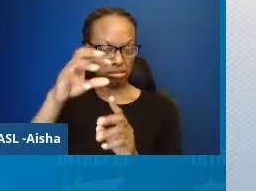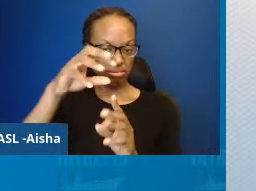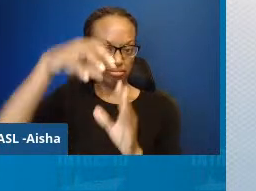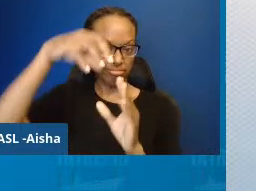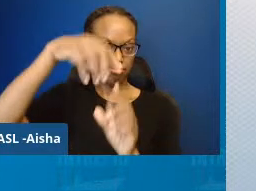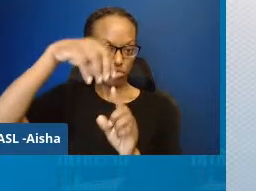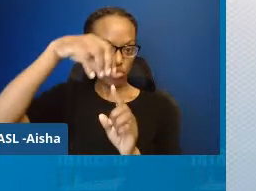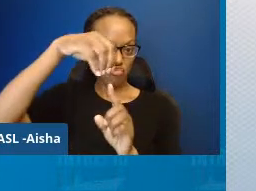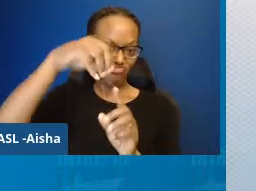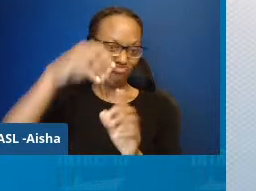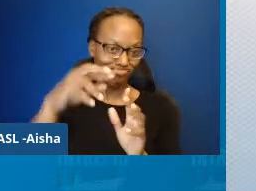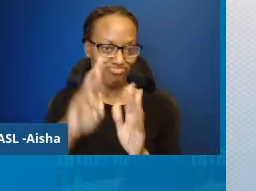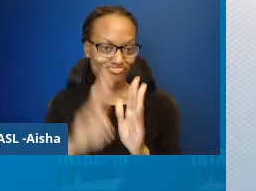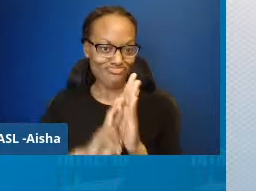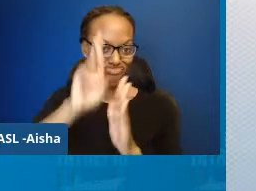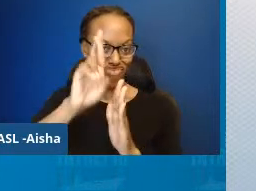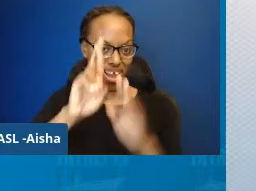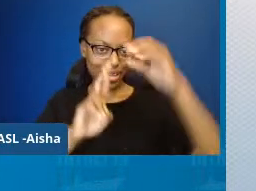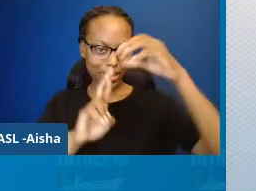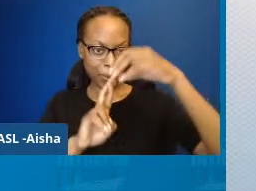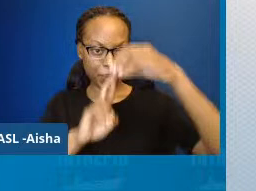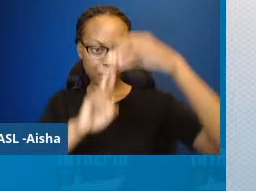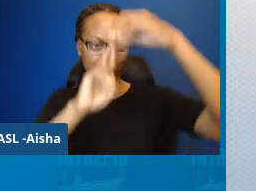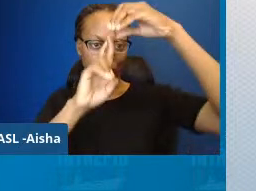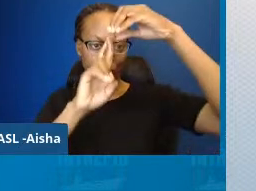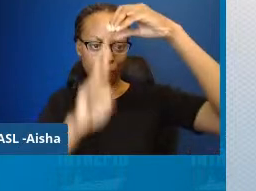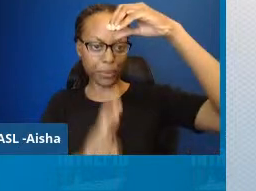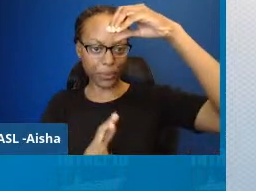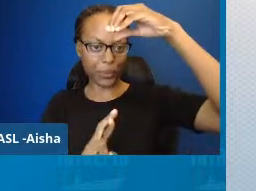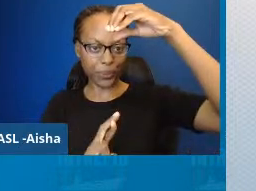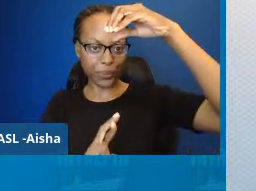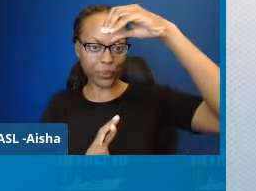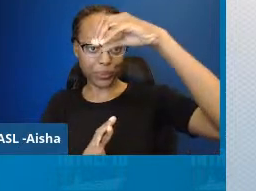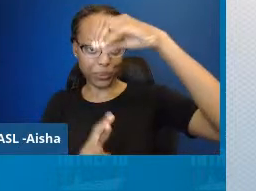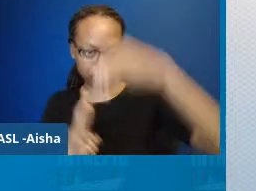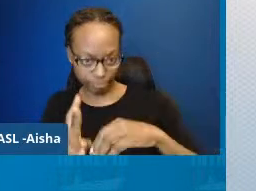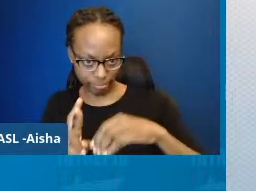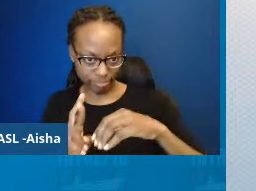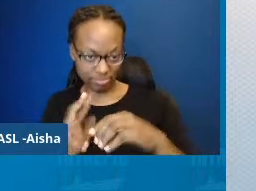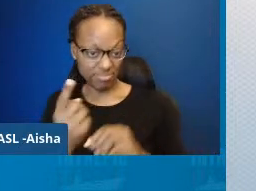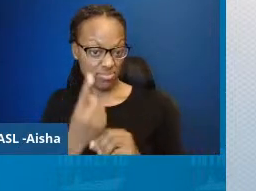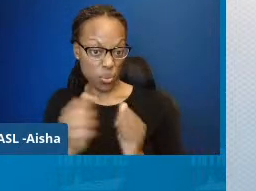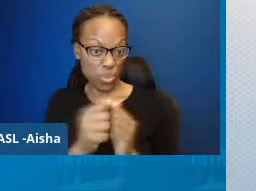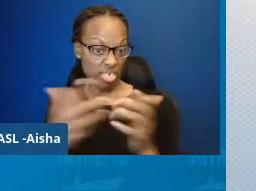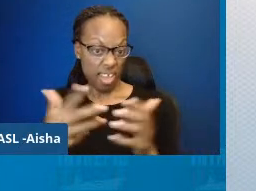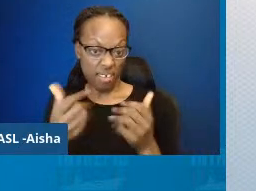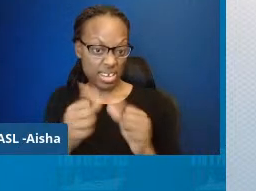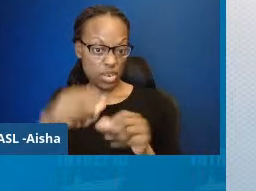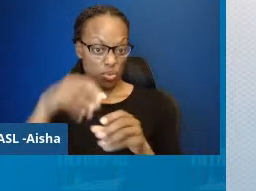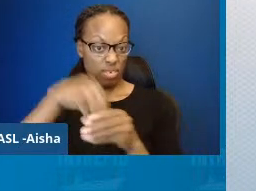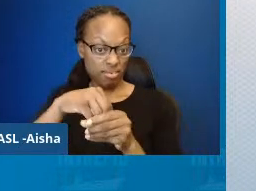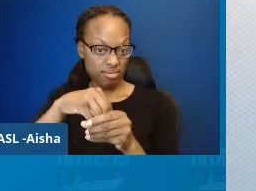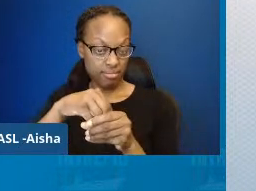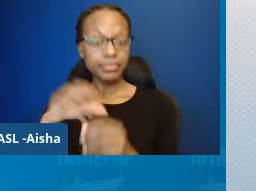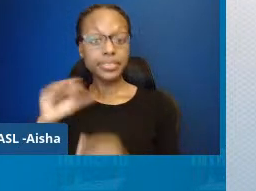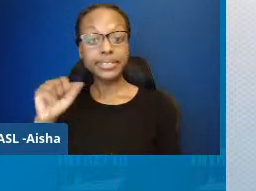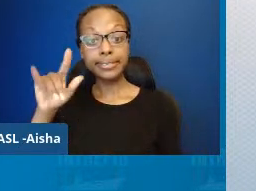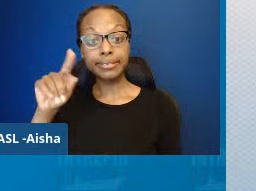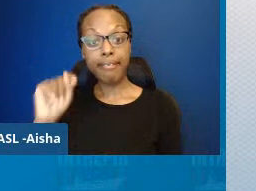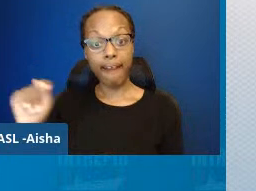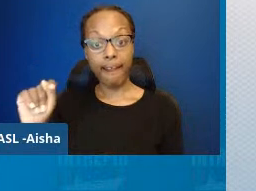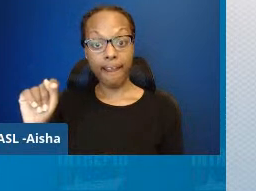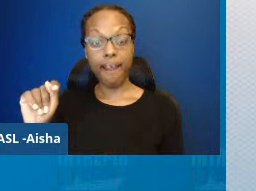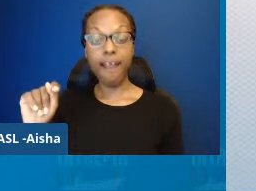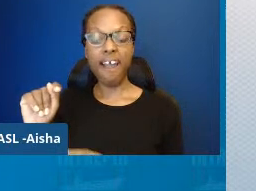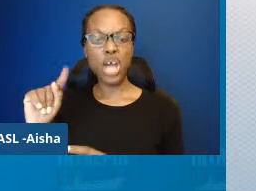send humans into space. And Scott was one of those. And he was the first to try to experiment with